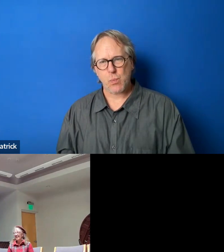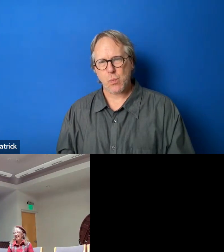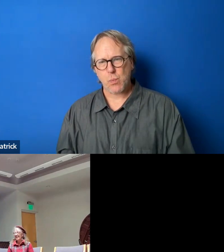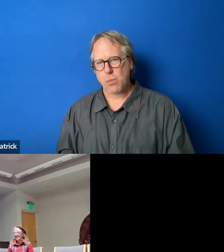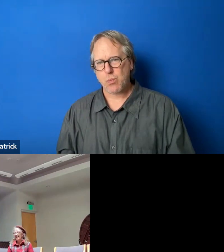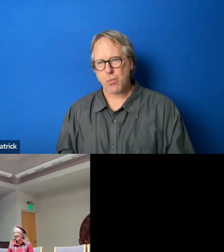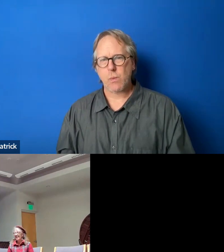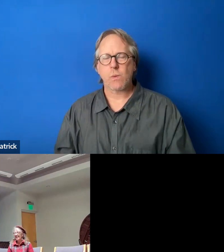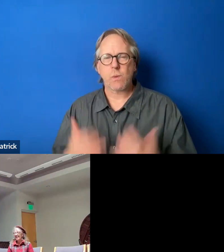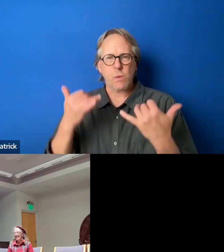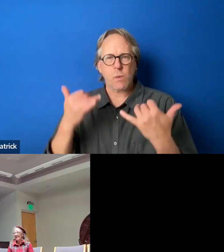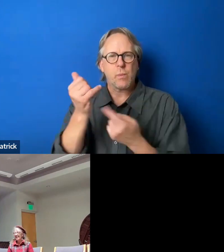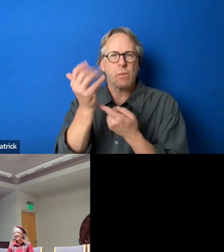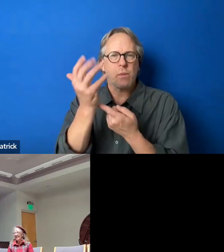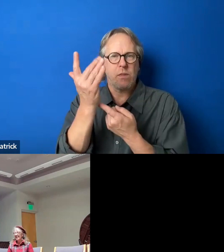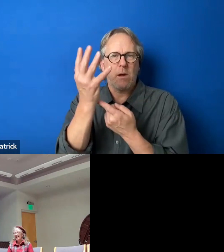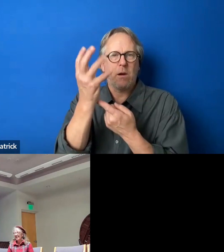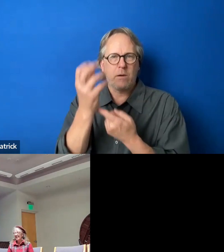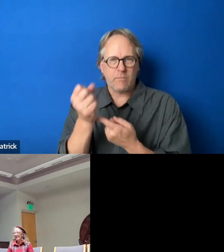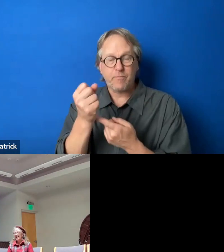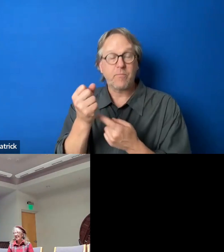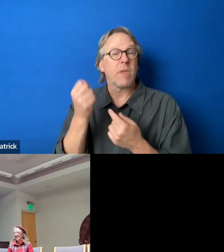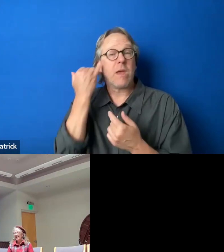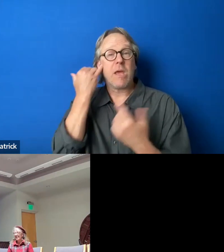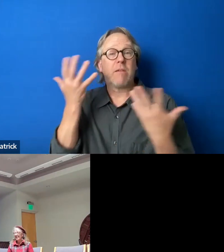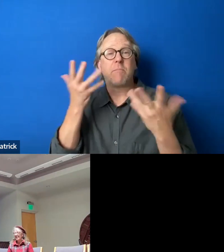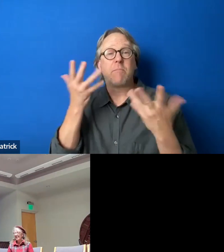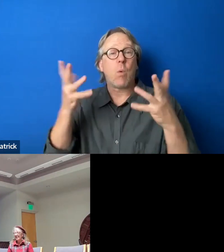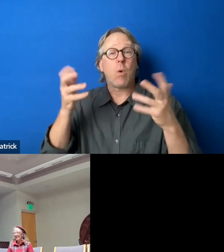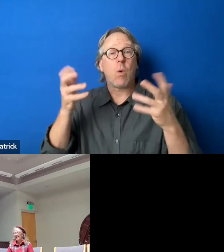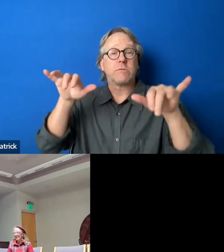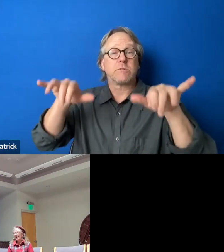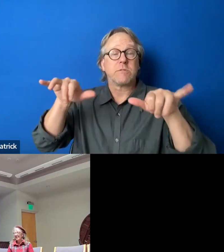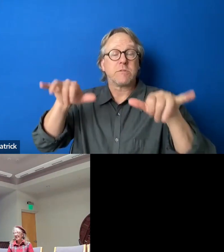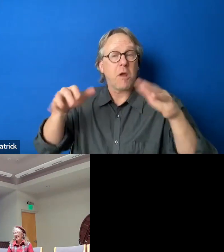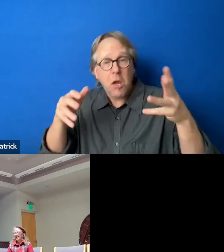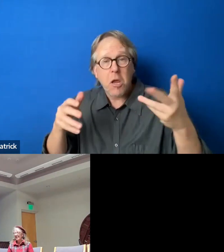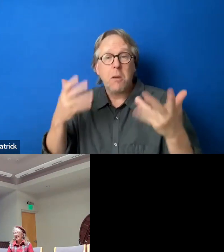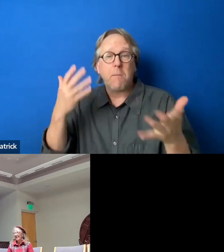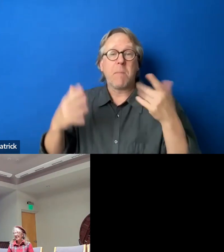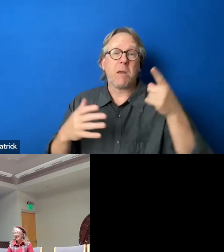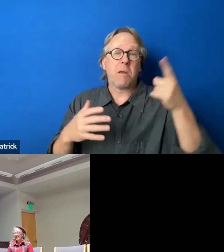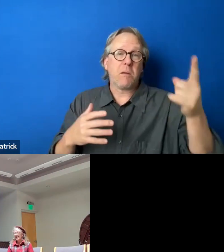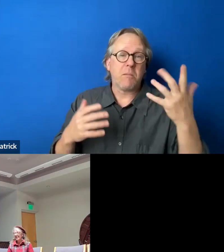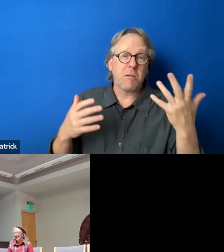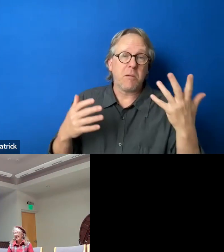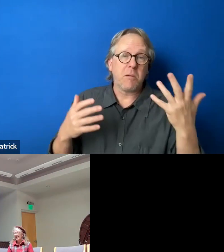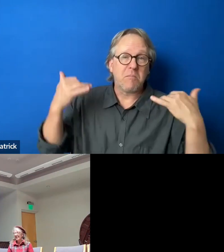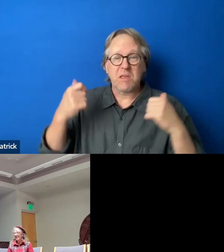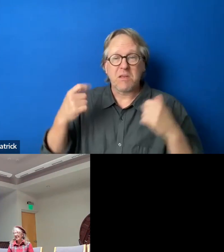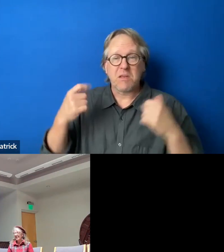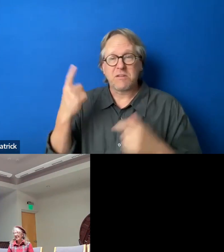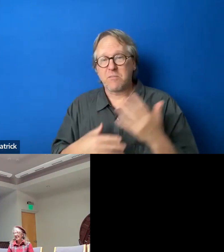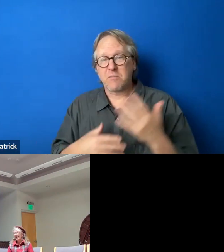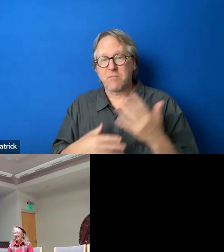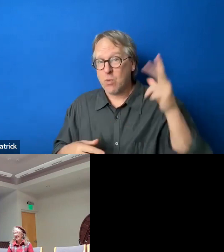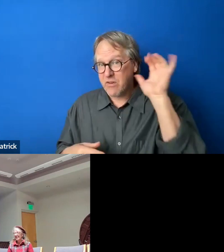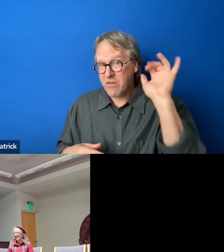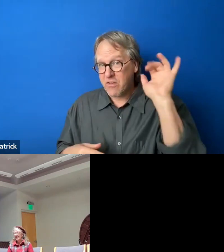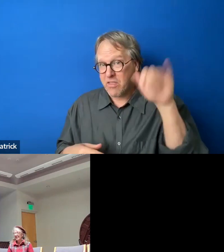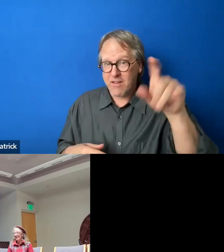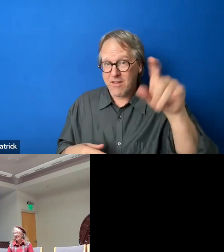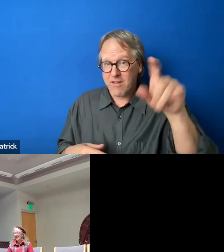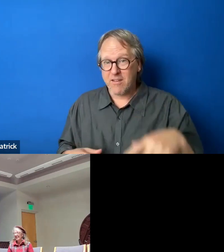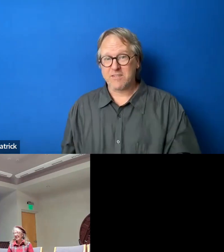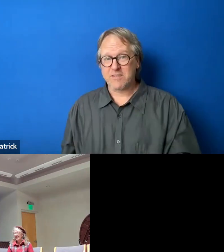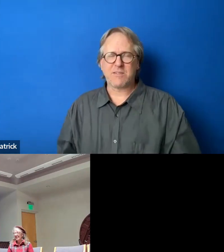chalice extinguishing, but then if anyone hangs out, wants to hang out, maybe Dave will play us some Diddy Duncan's fry. You want to hear that? In a moment.